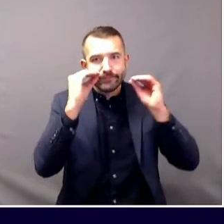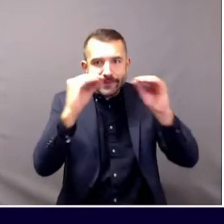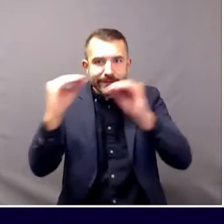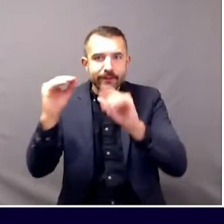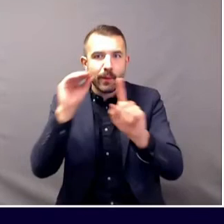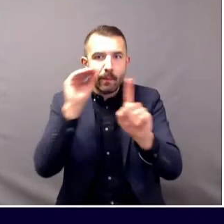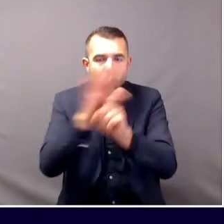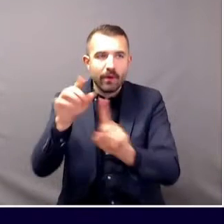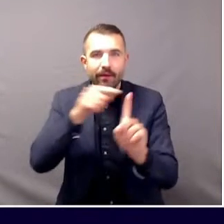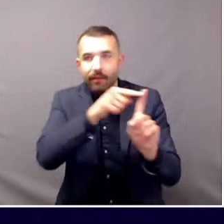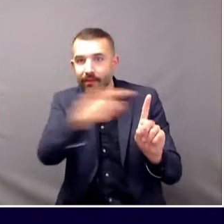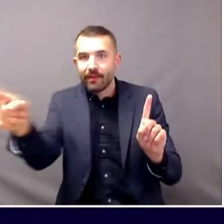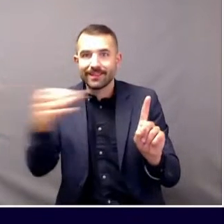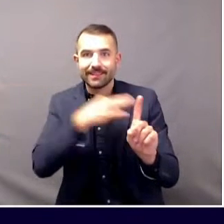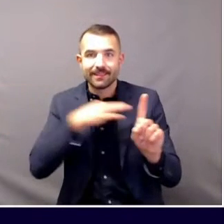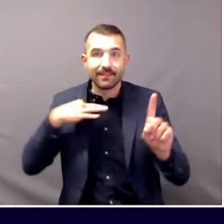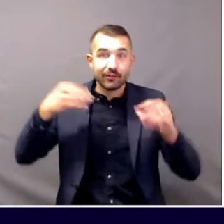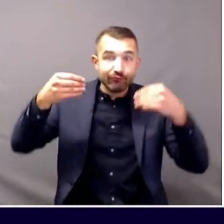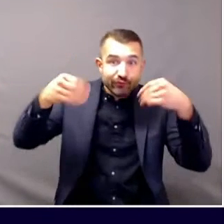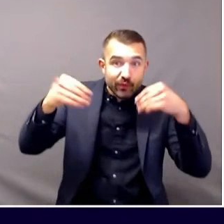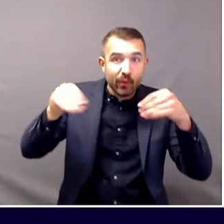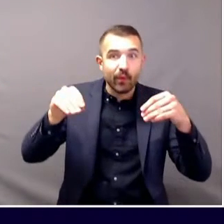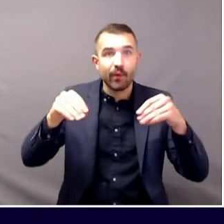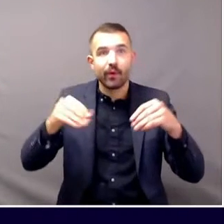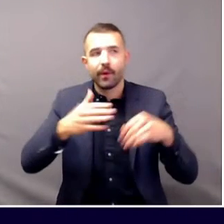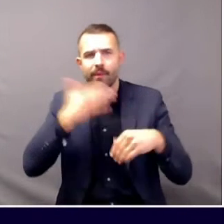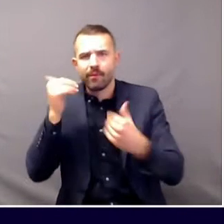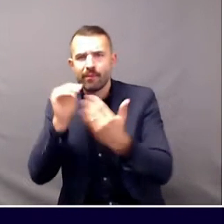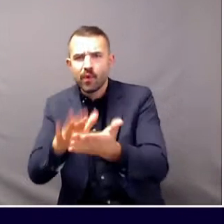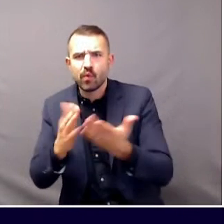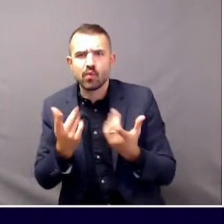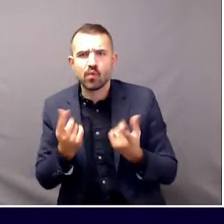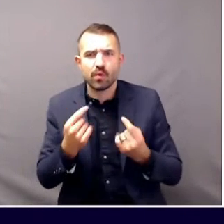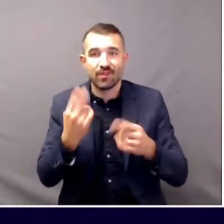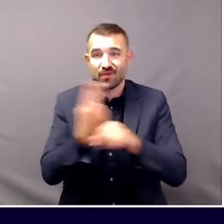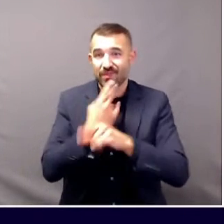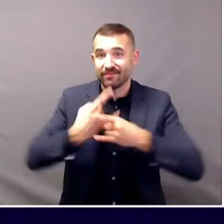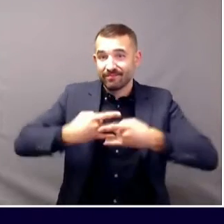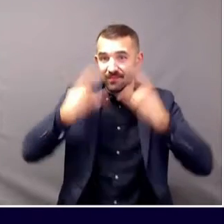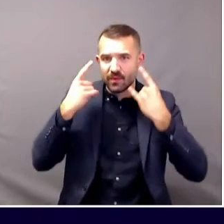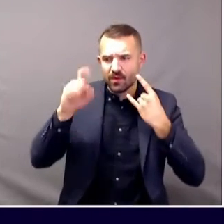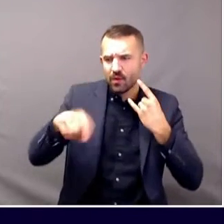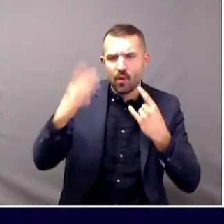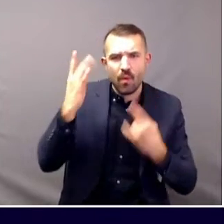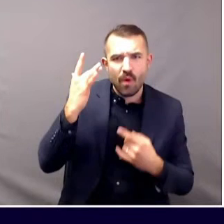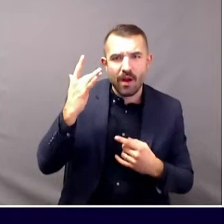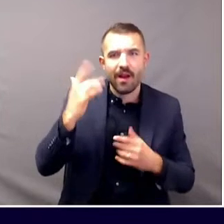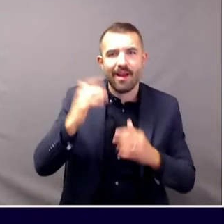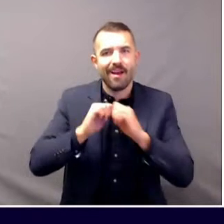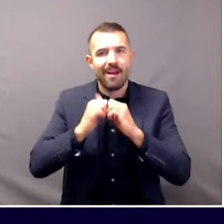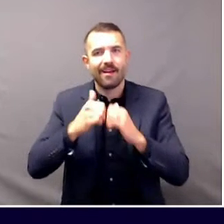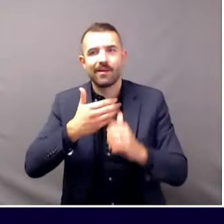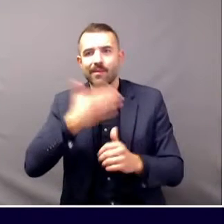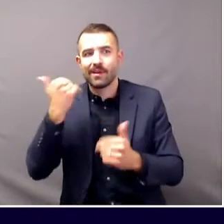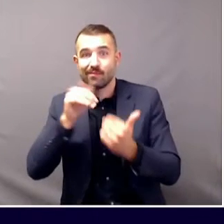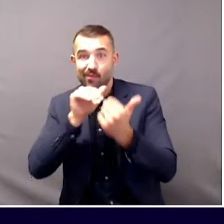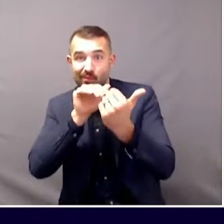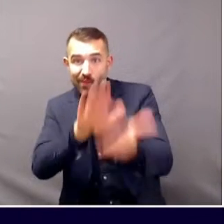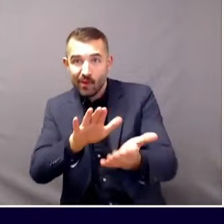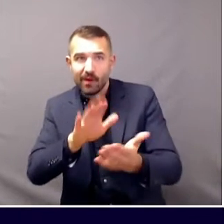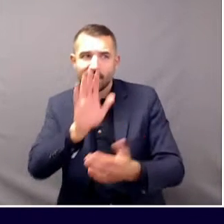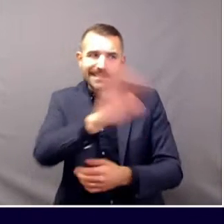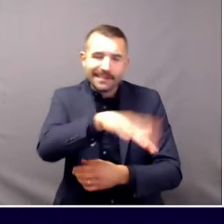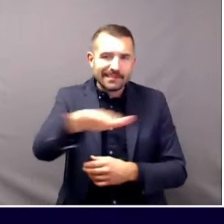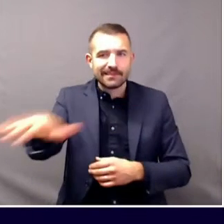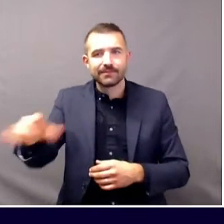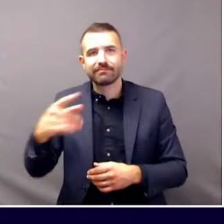including, best practices for wearing face coverings, best practices for approaching people to encourage them to do so,